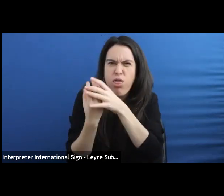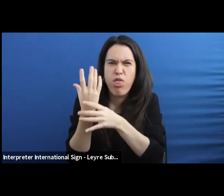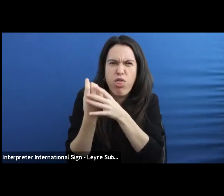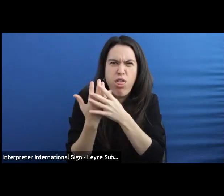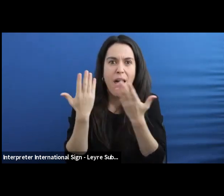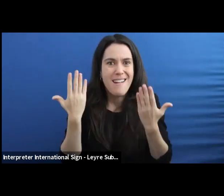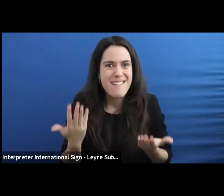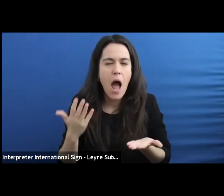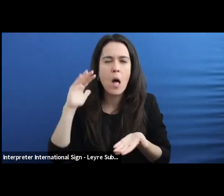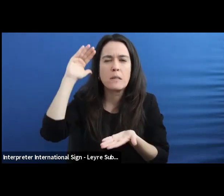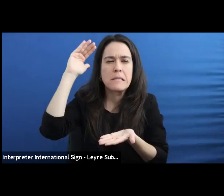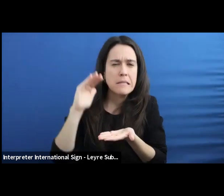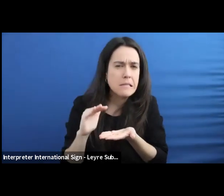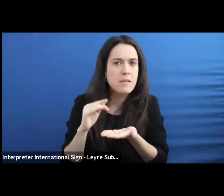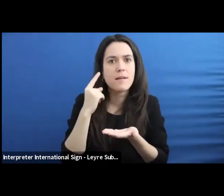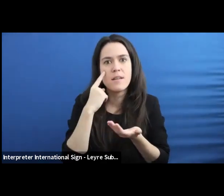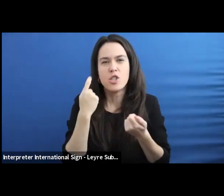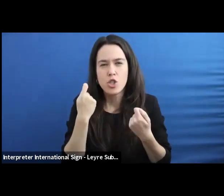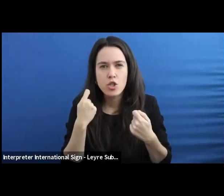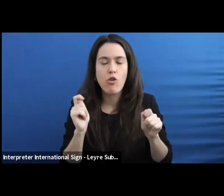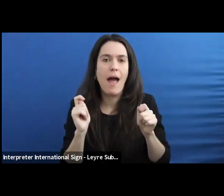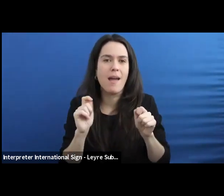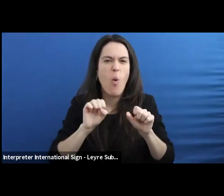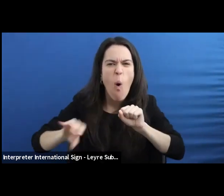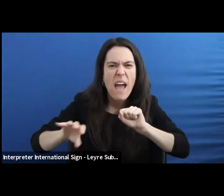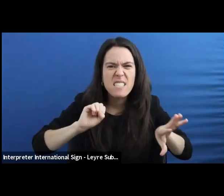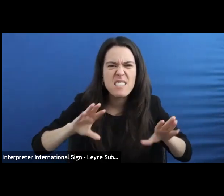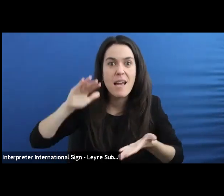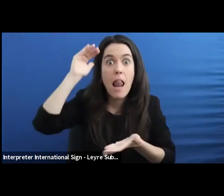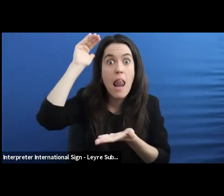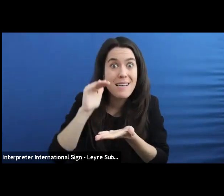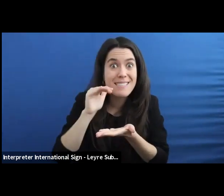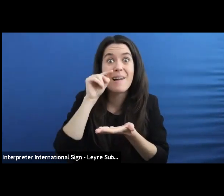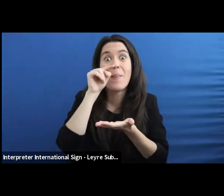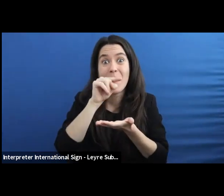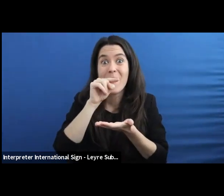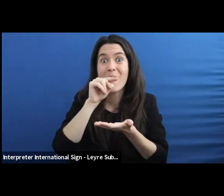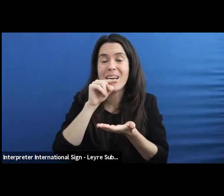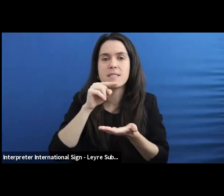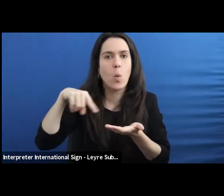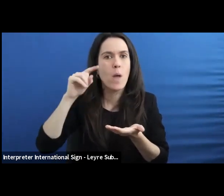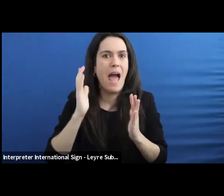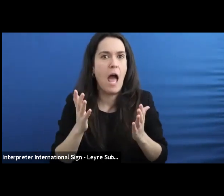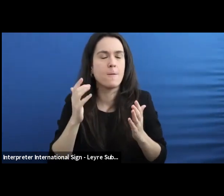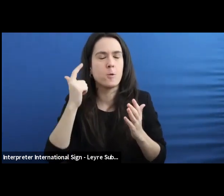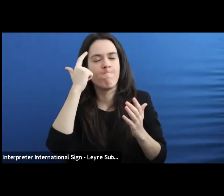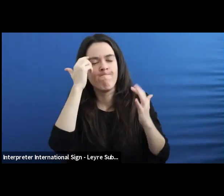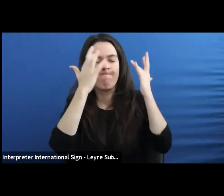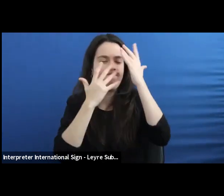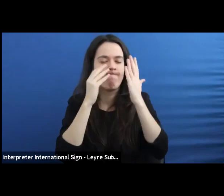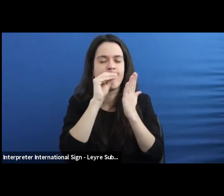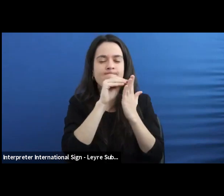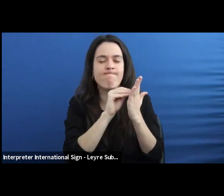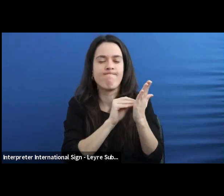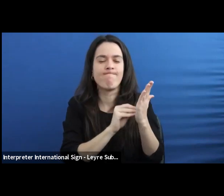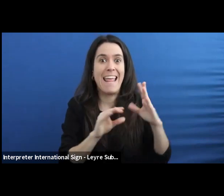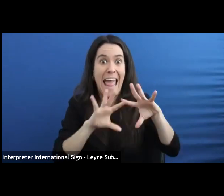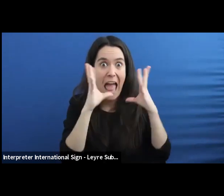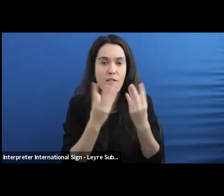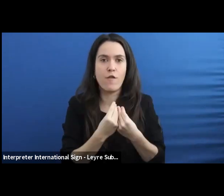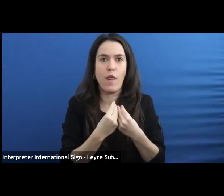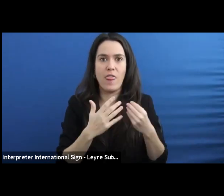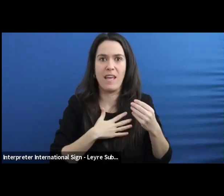printing and waste and water use. I mean, these are things that you have to integrate into your structure and make it known outside